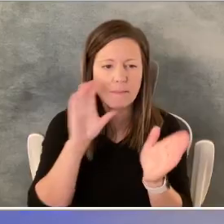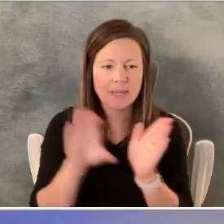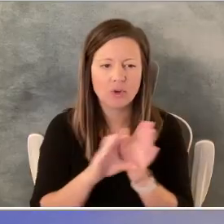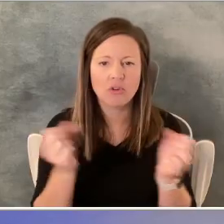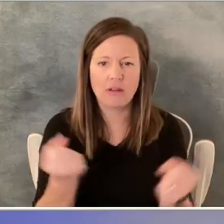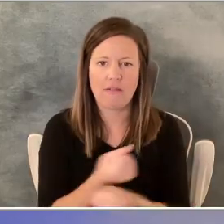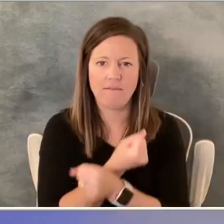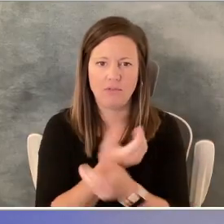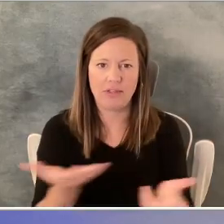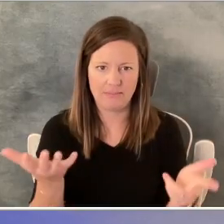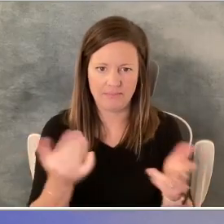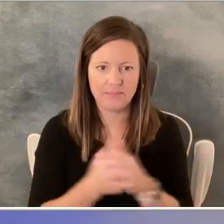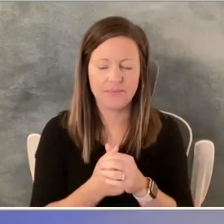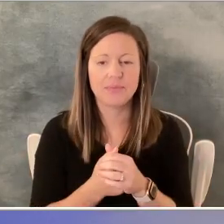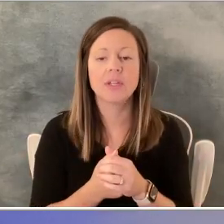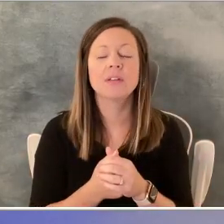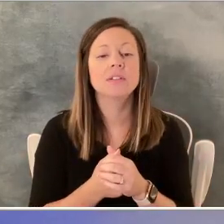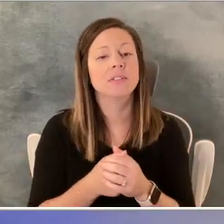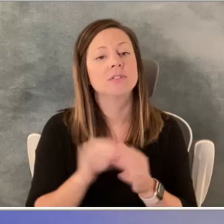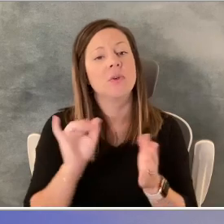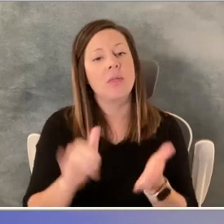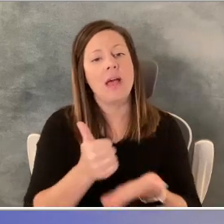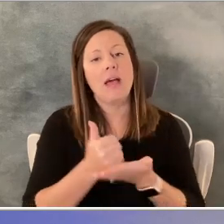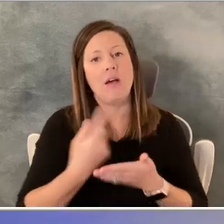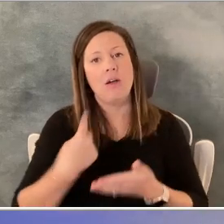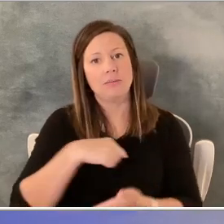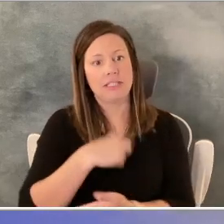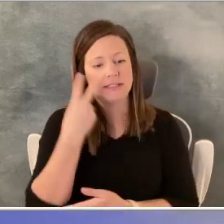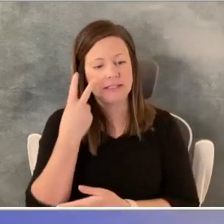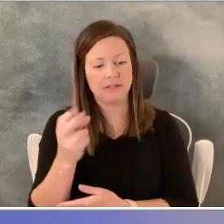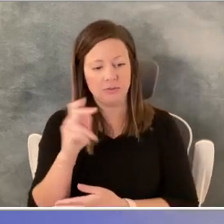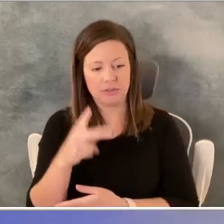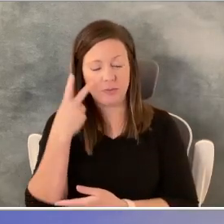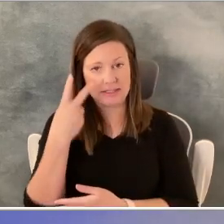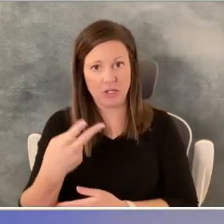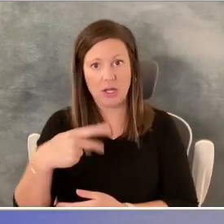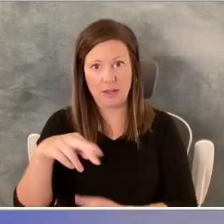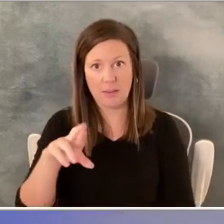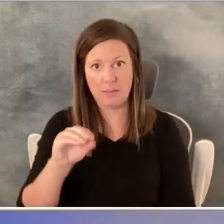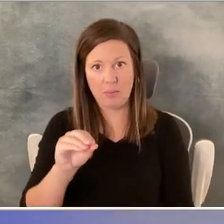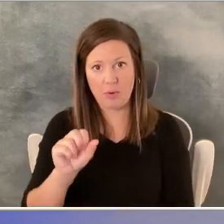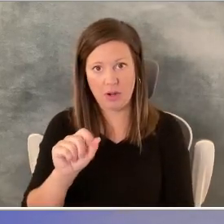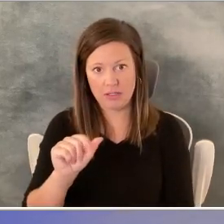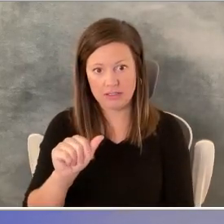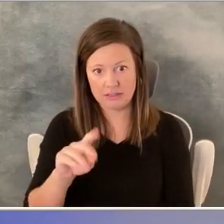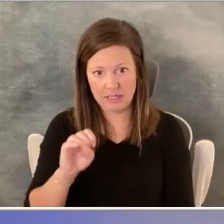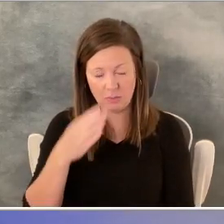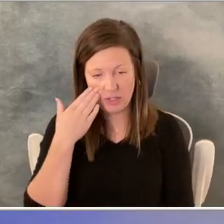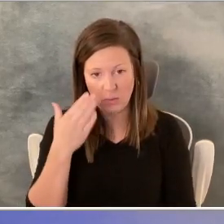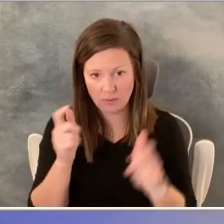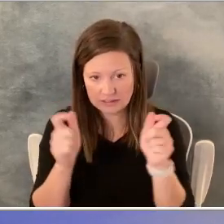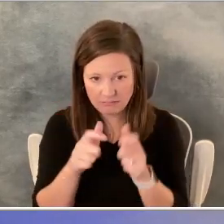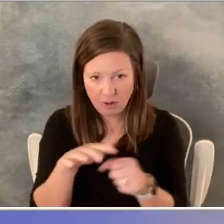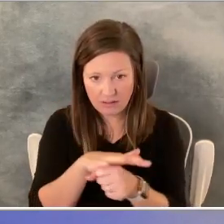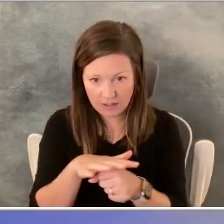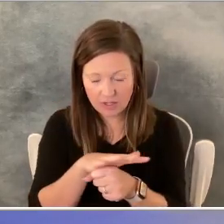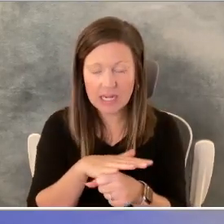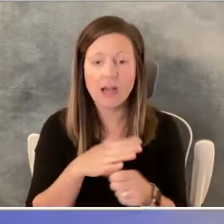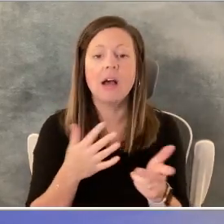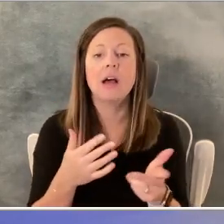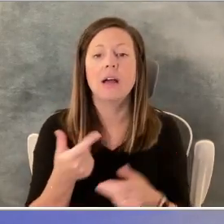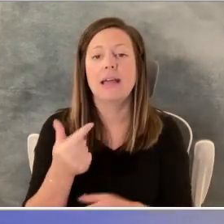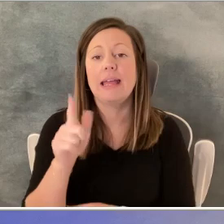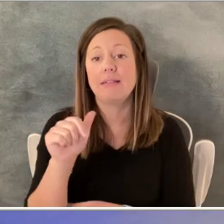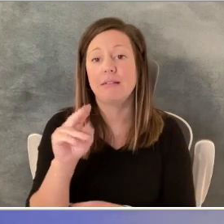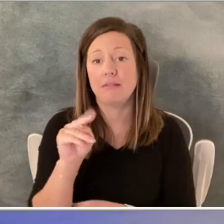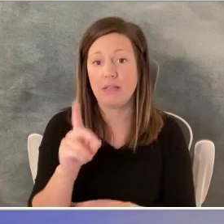So this is allowing us to say, okay, well, we saw it in the prostate. We know it was in this one small area in the gland. But when we